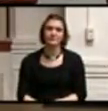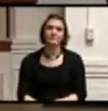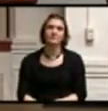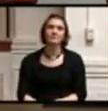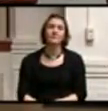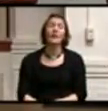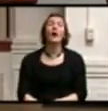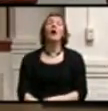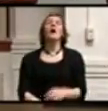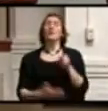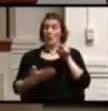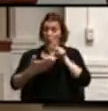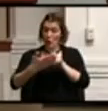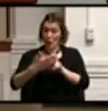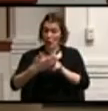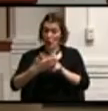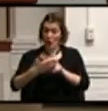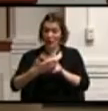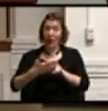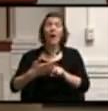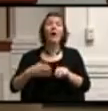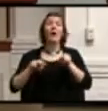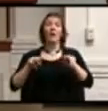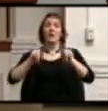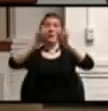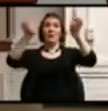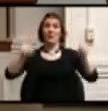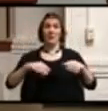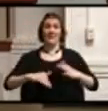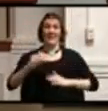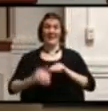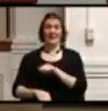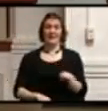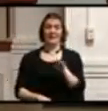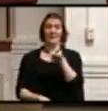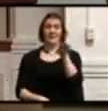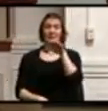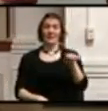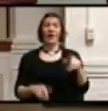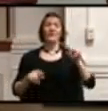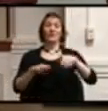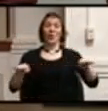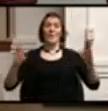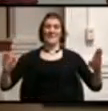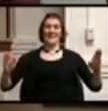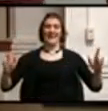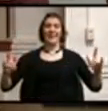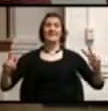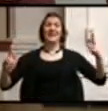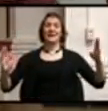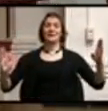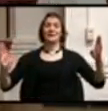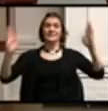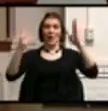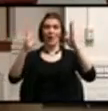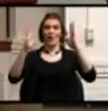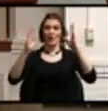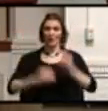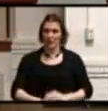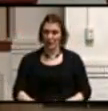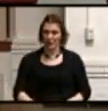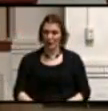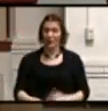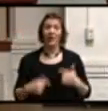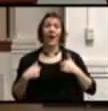And as you'll see in the elevations, the second floor is smaller than the first floor. So I'll show you that, but